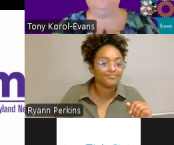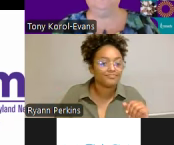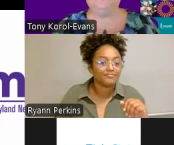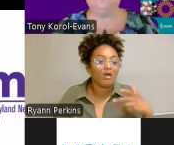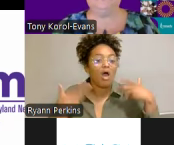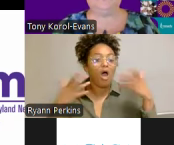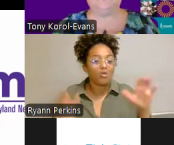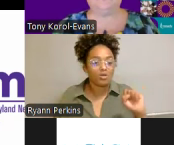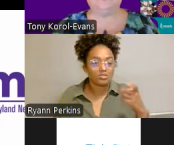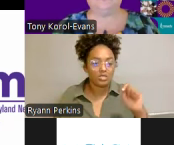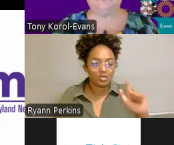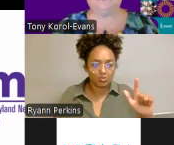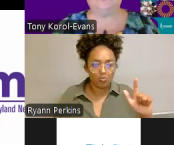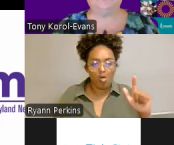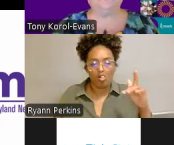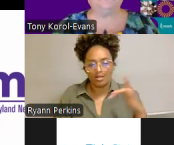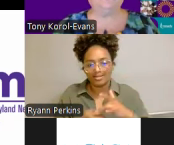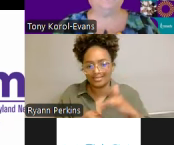intercourse.